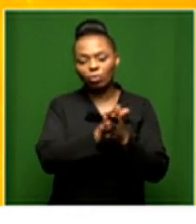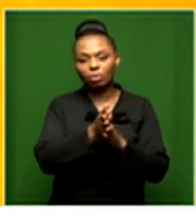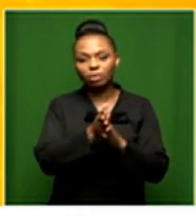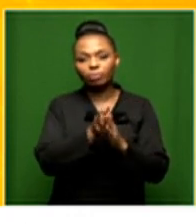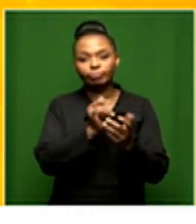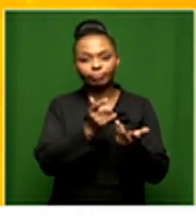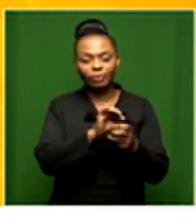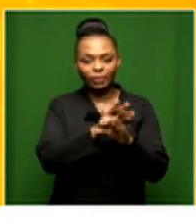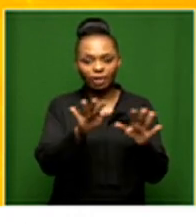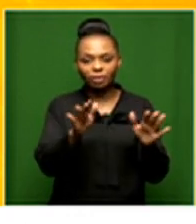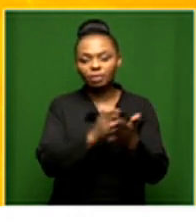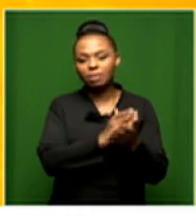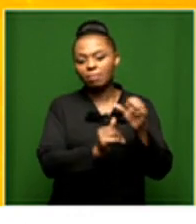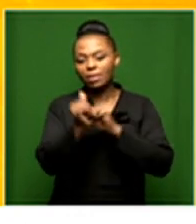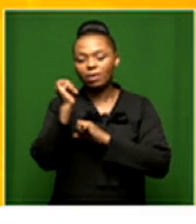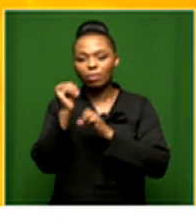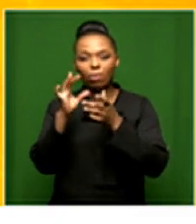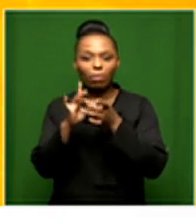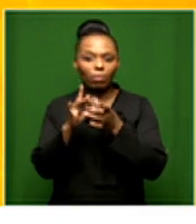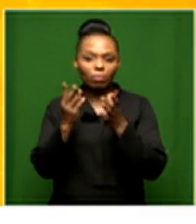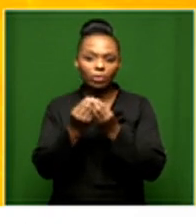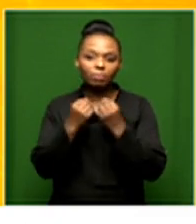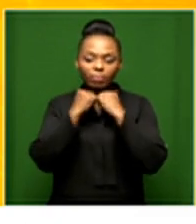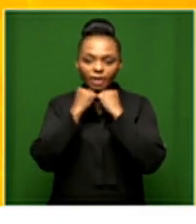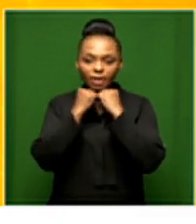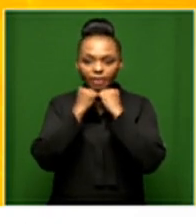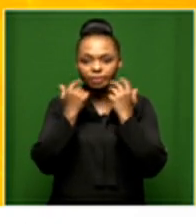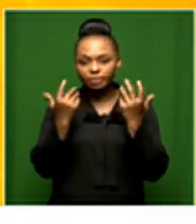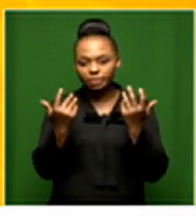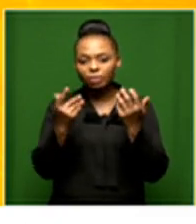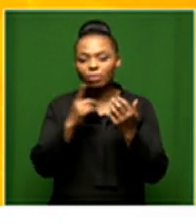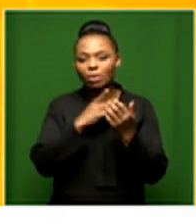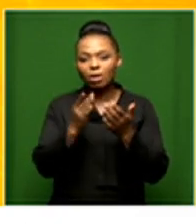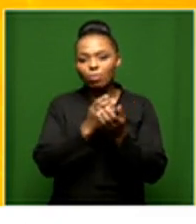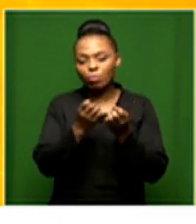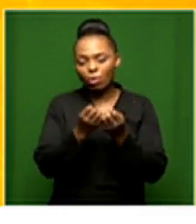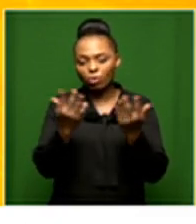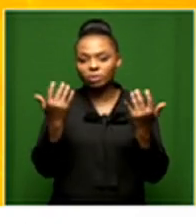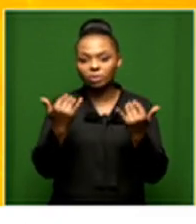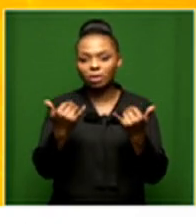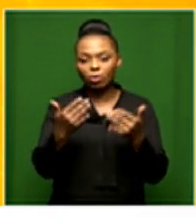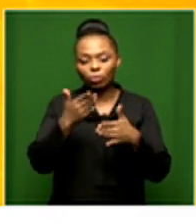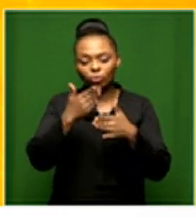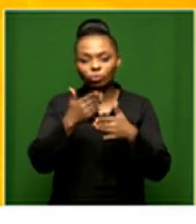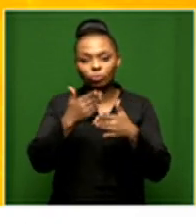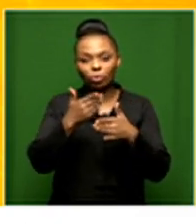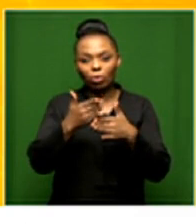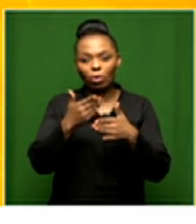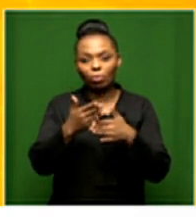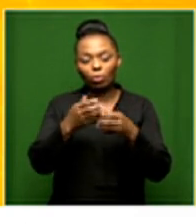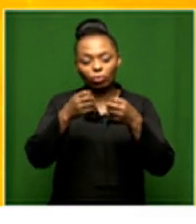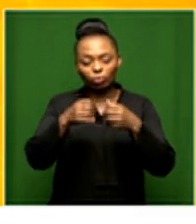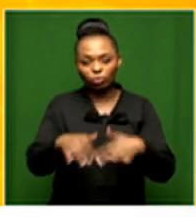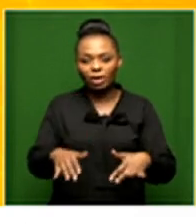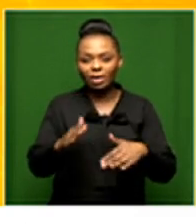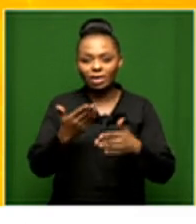more remote areas. And there are also forecasts suggesting that the raft of job losses in South Africa could extend to a